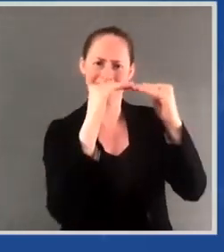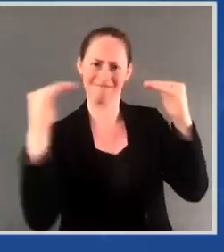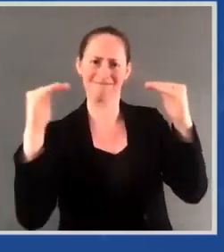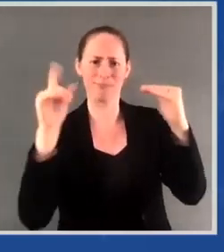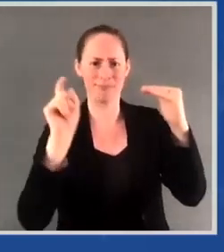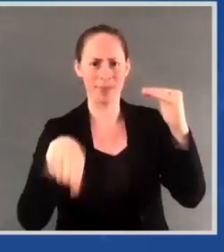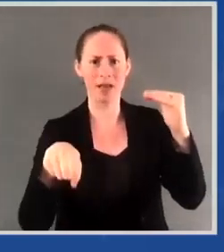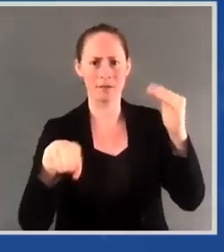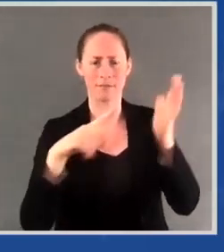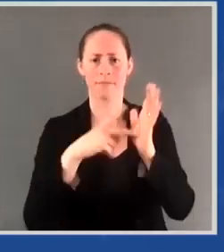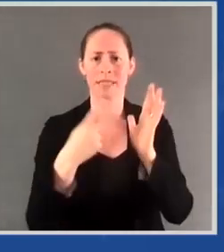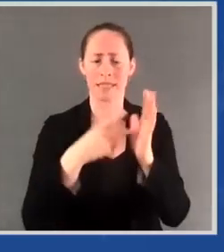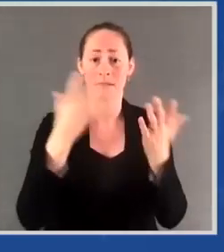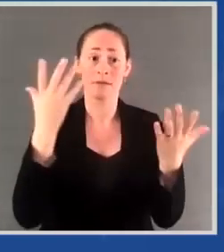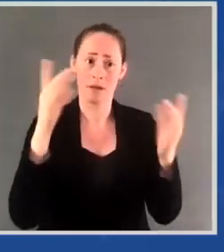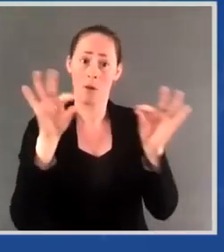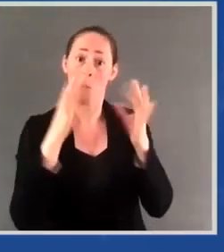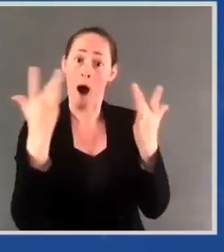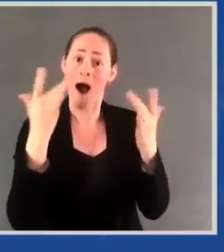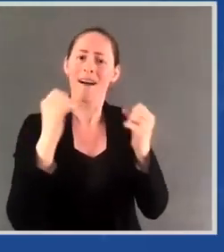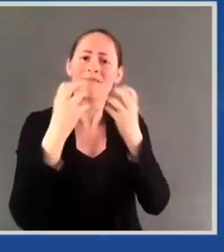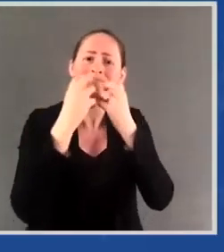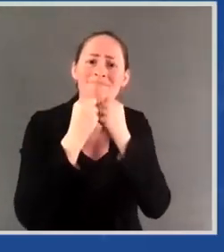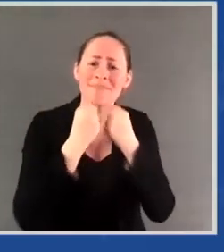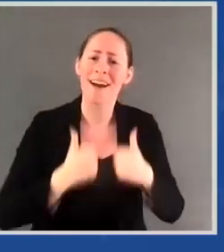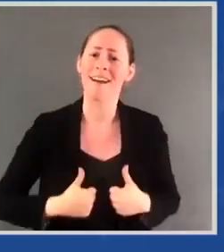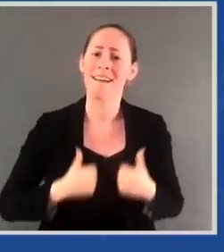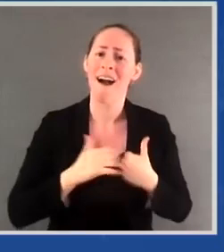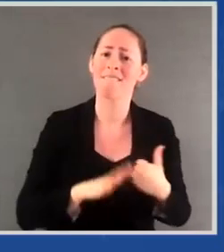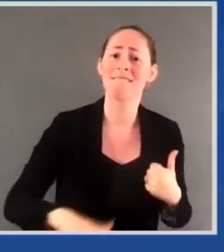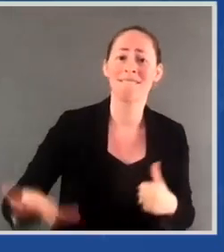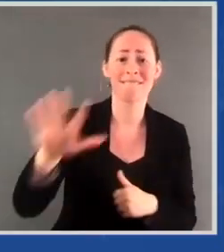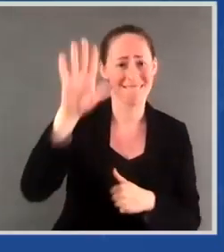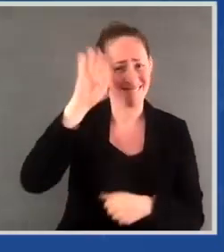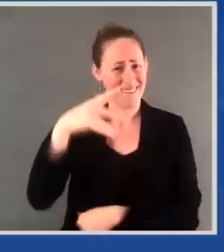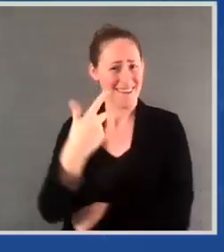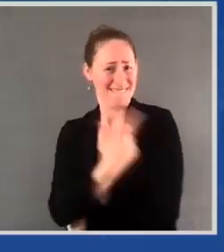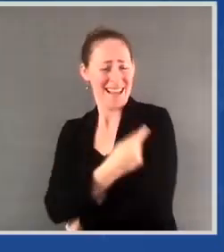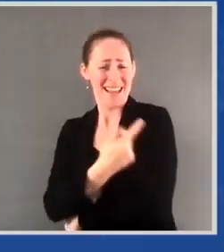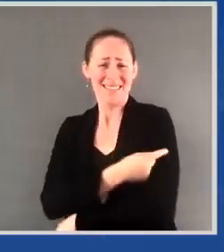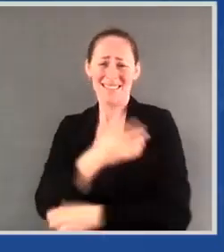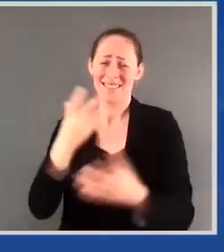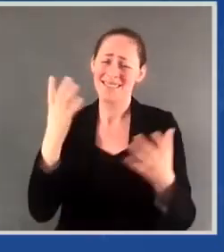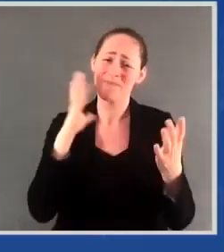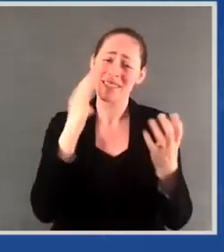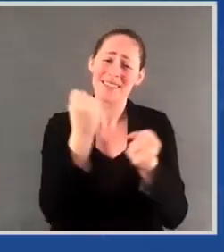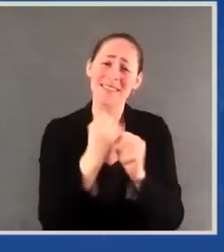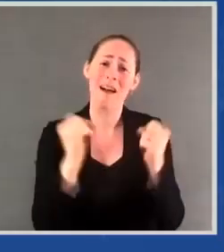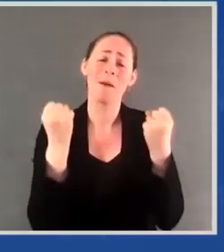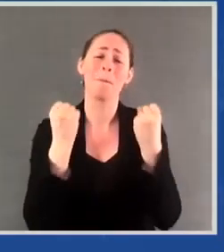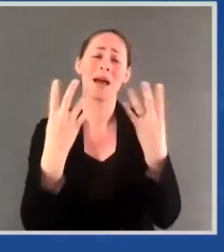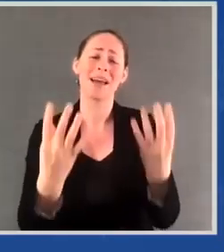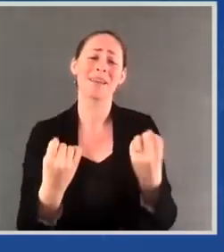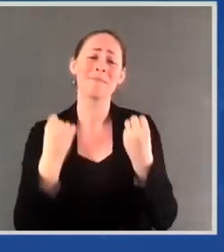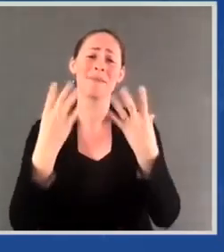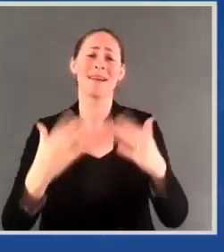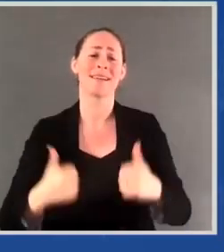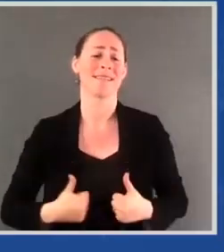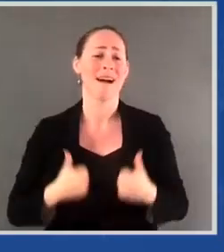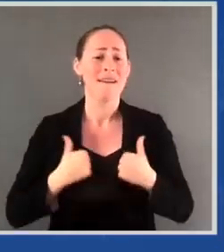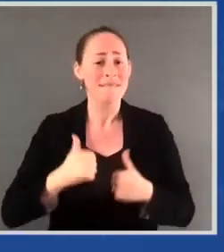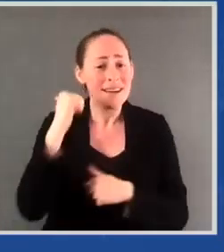is saving tens of thousands of lives. With that count growing each day, it's